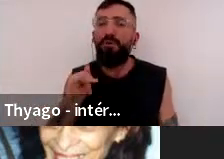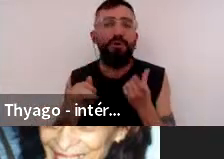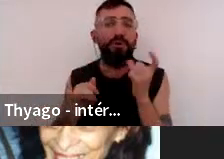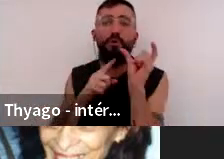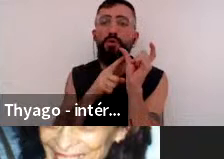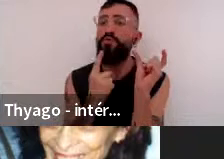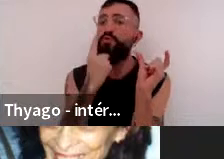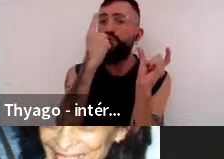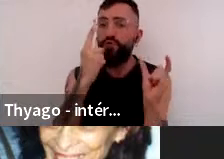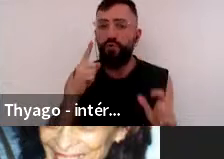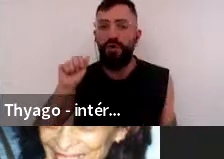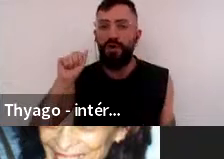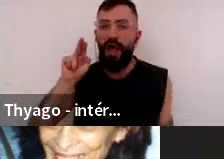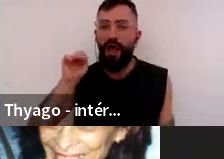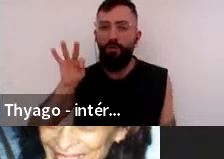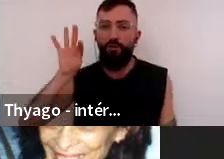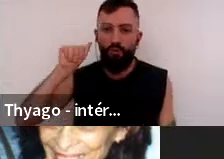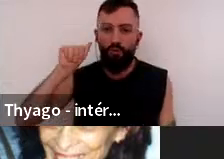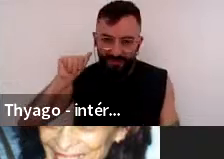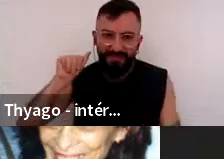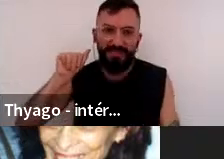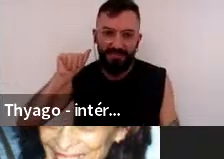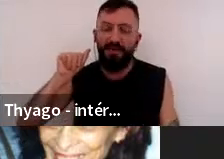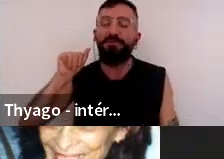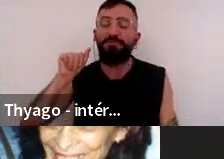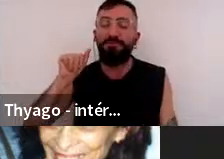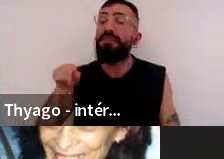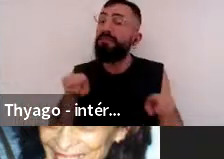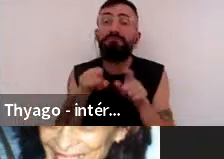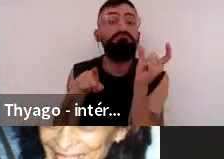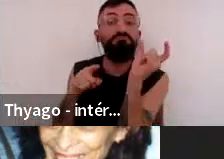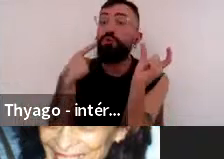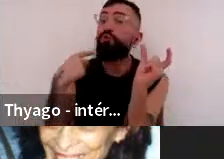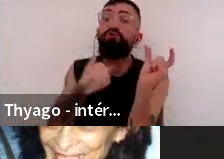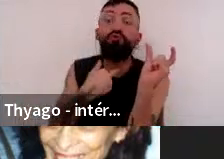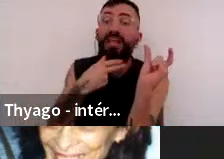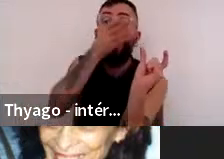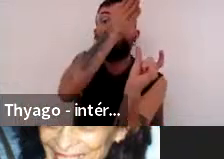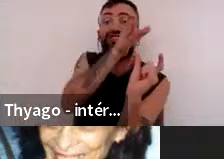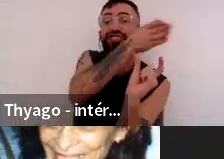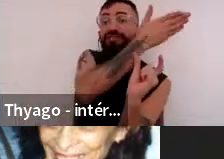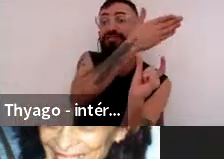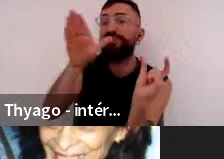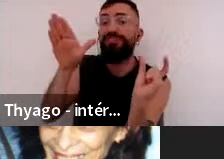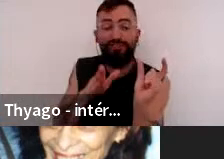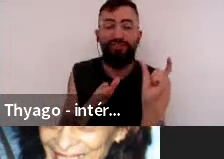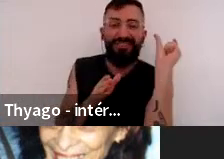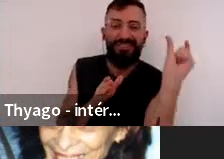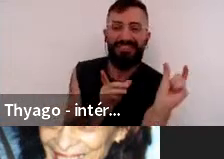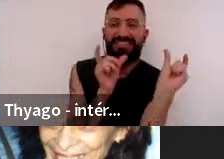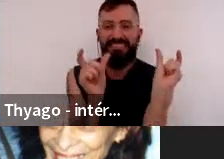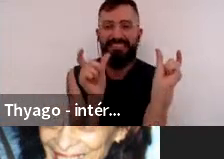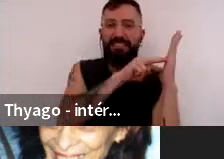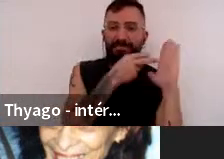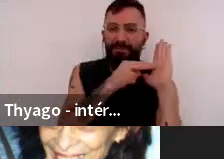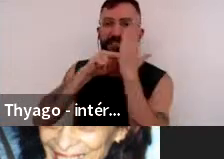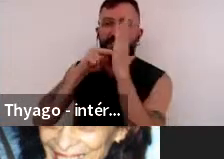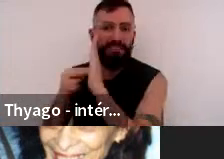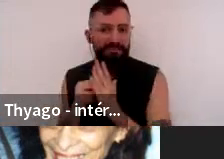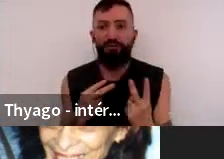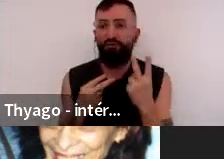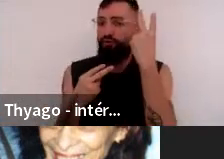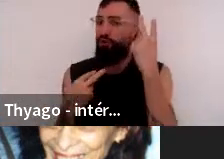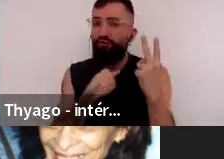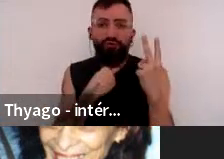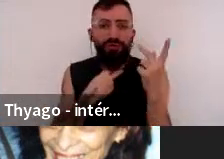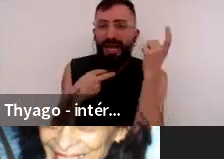be Augusta, as we cannot divide this word into more than 1 meaningful unit. It can be